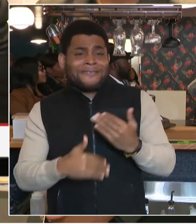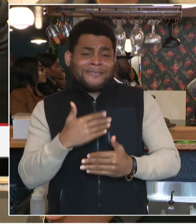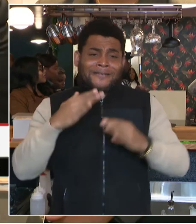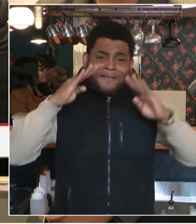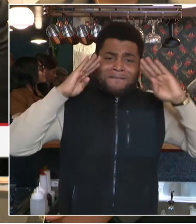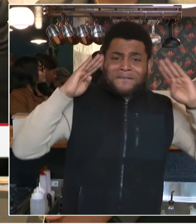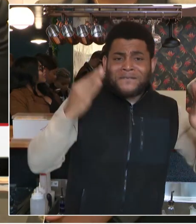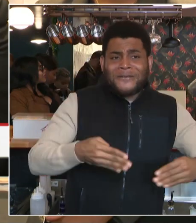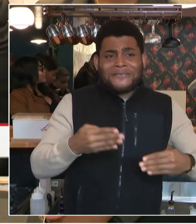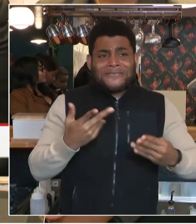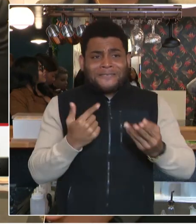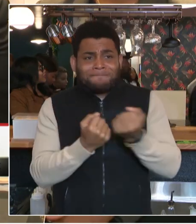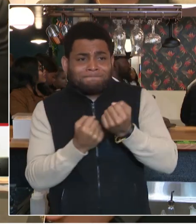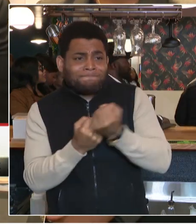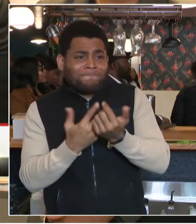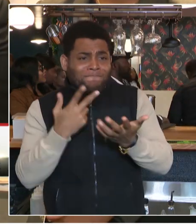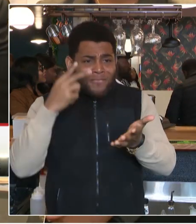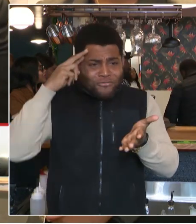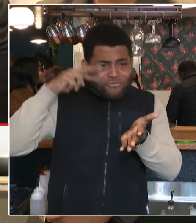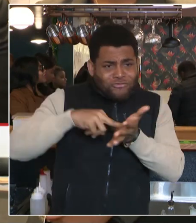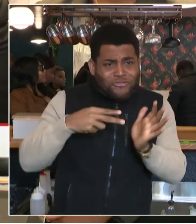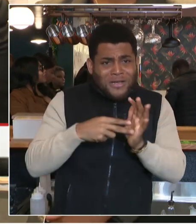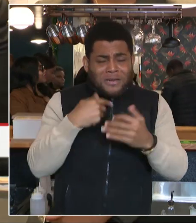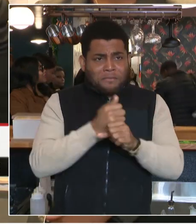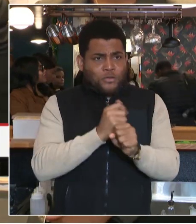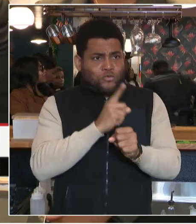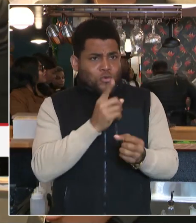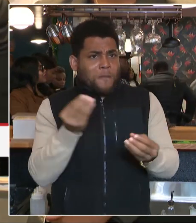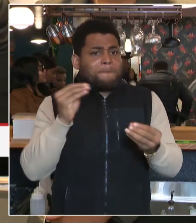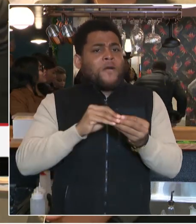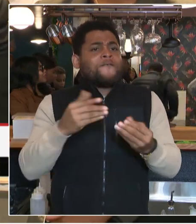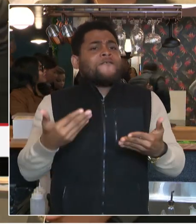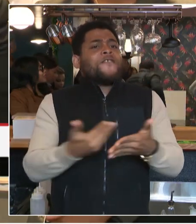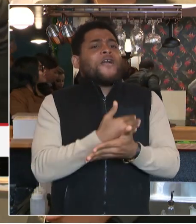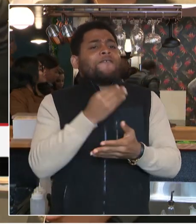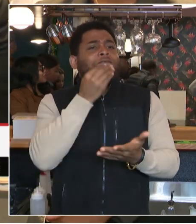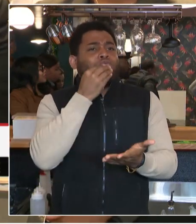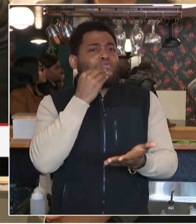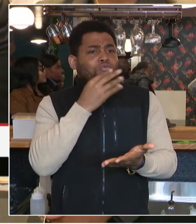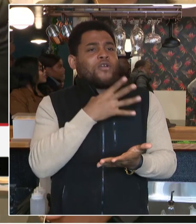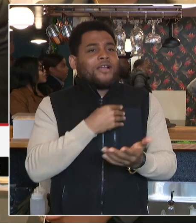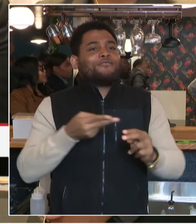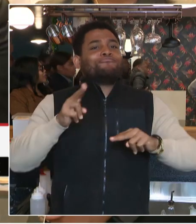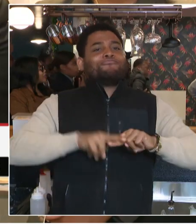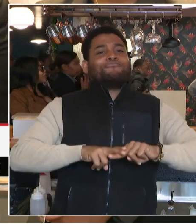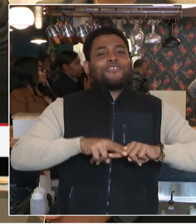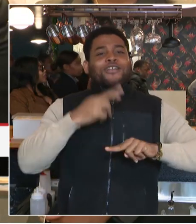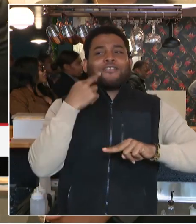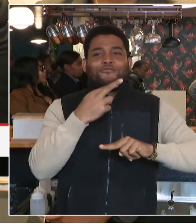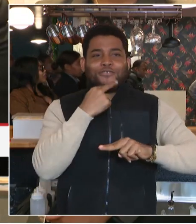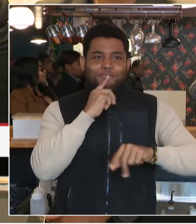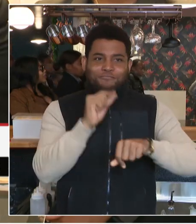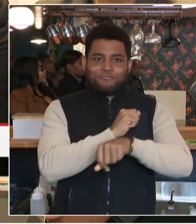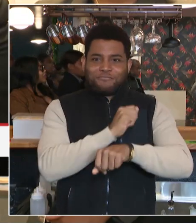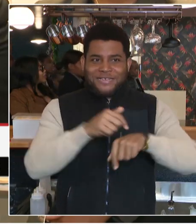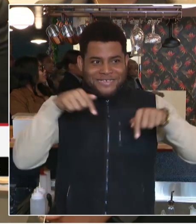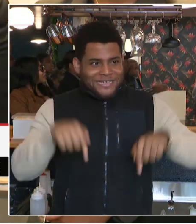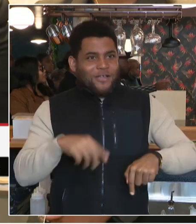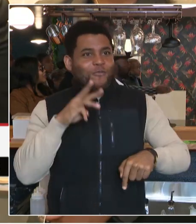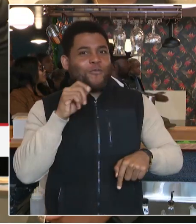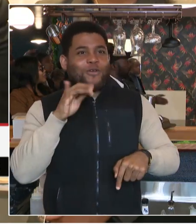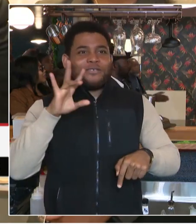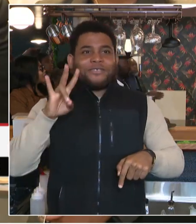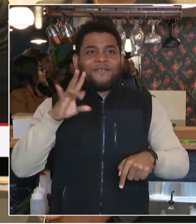we're bringing more food, more fresh food, and sit-down restaurants to Ward 7 and 8. And we've been able to